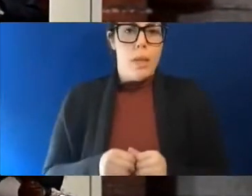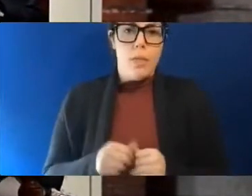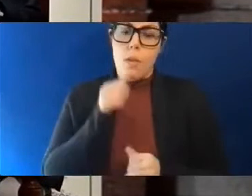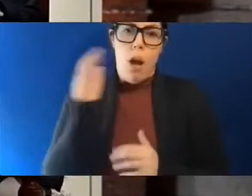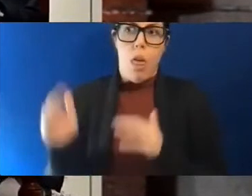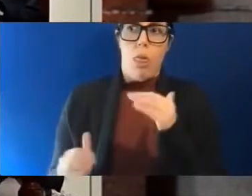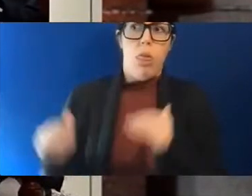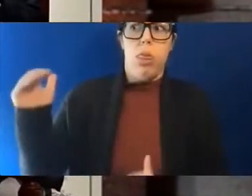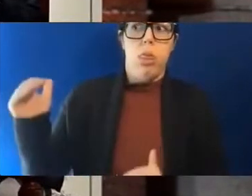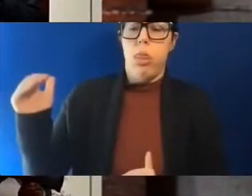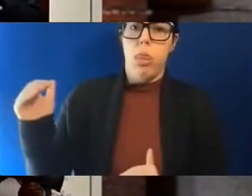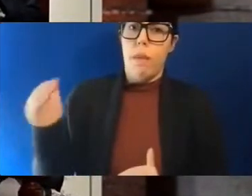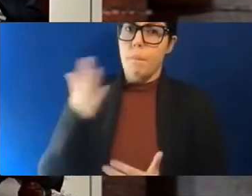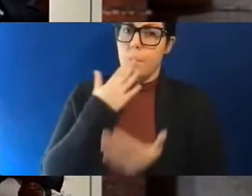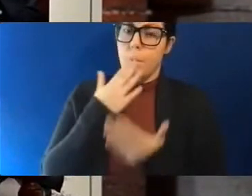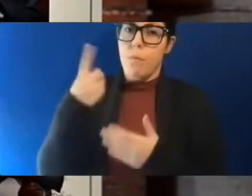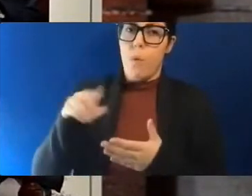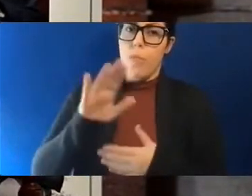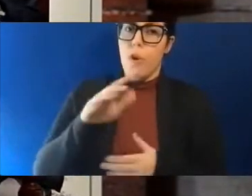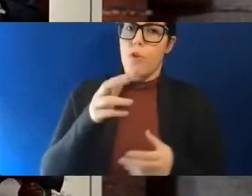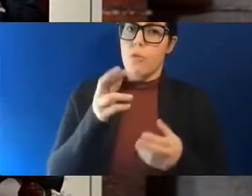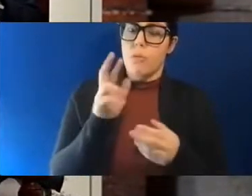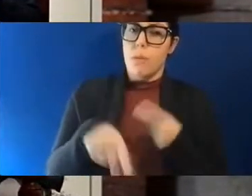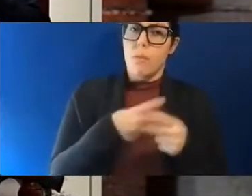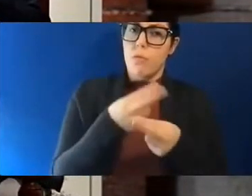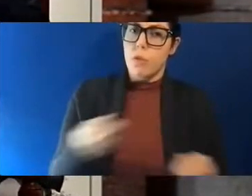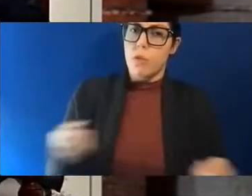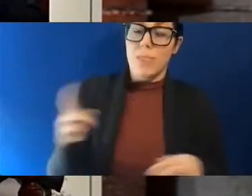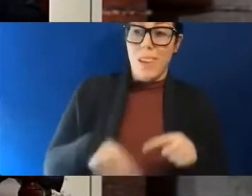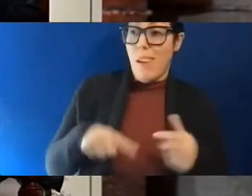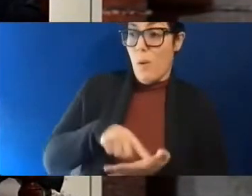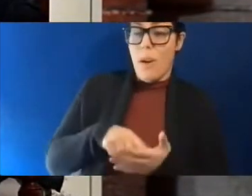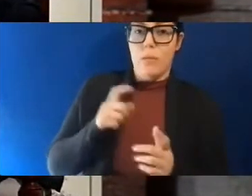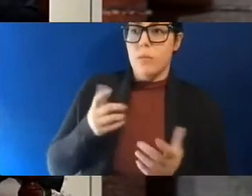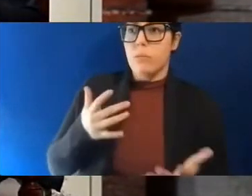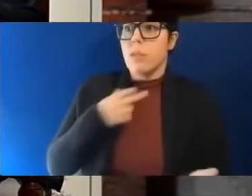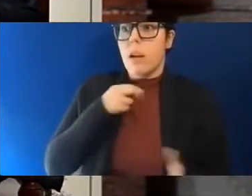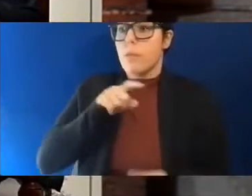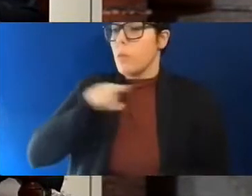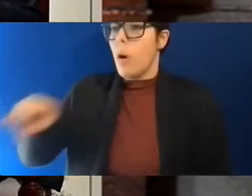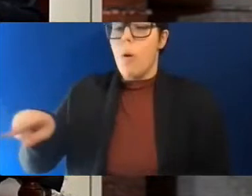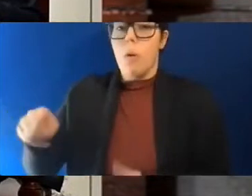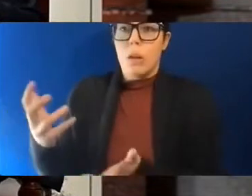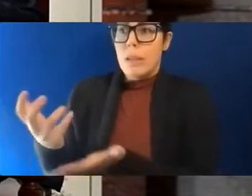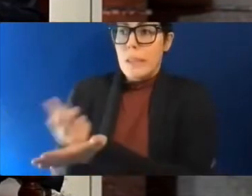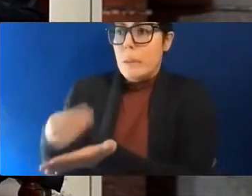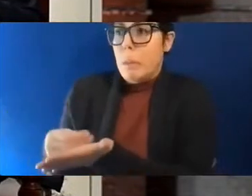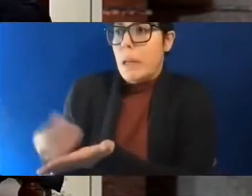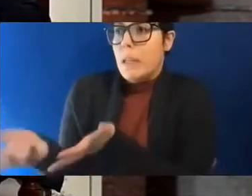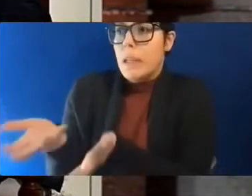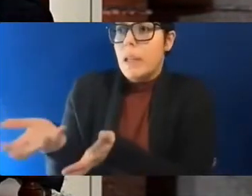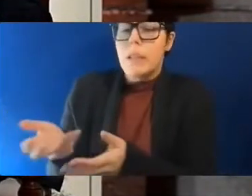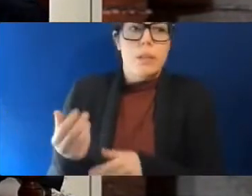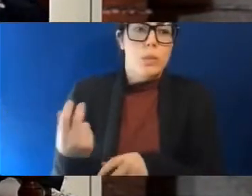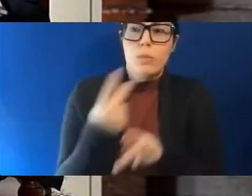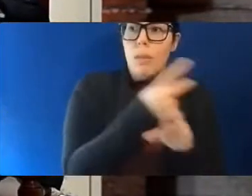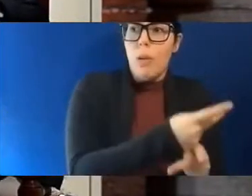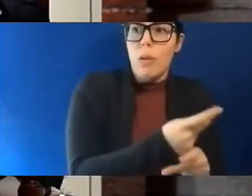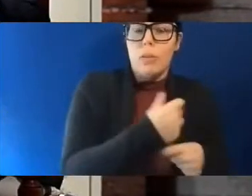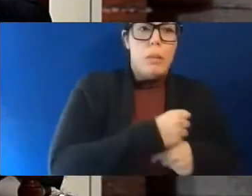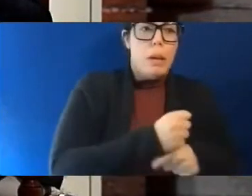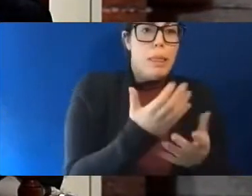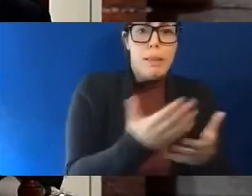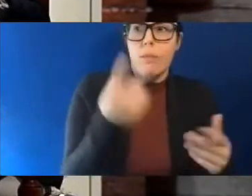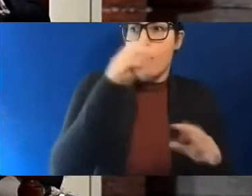spend resources that they can ill afford, which can be better used by their families. That's